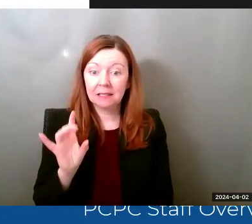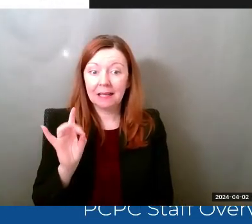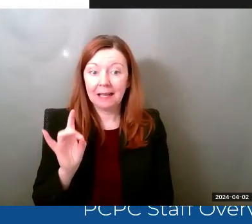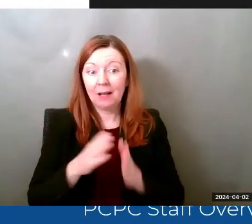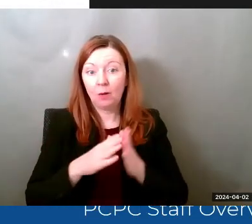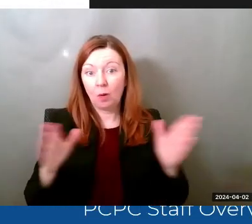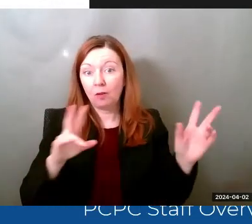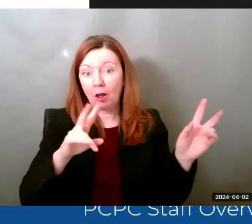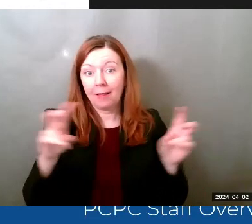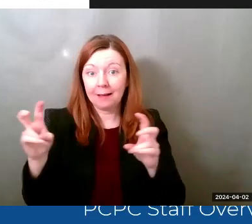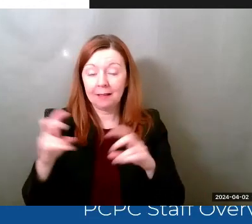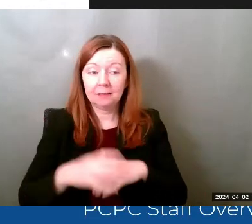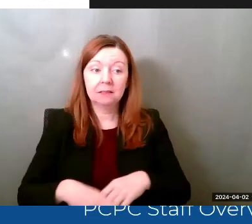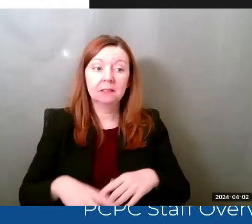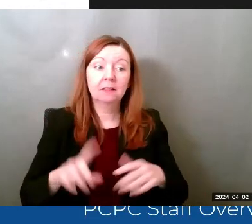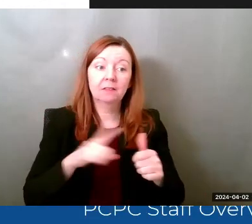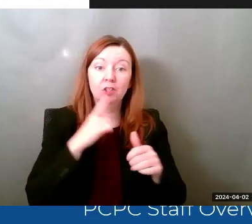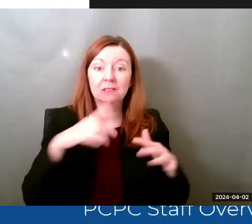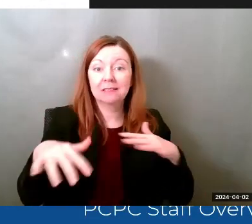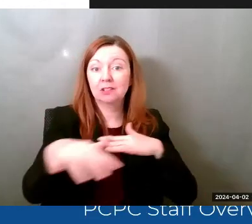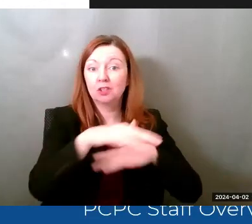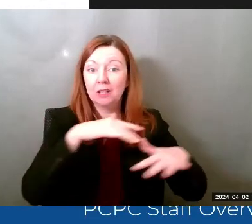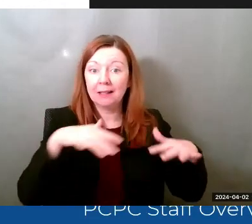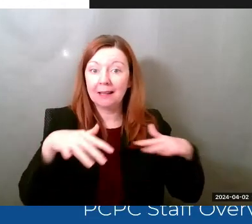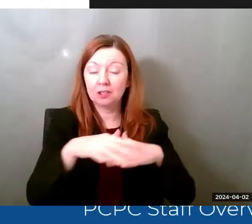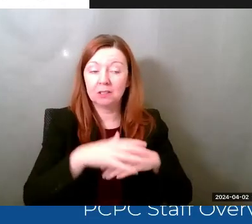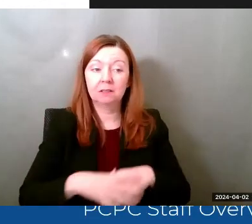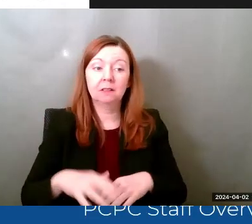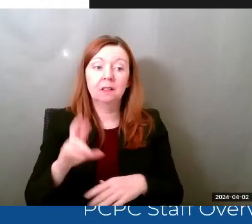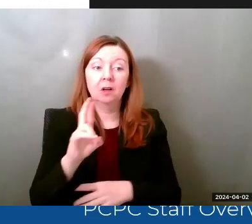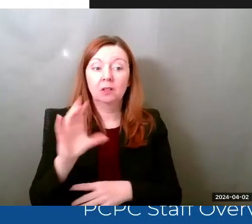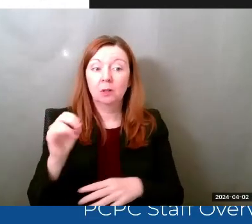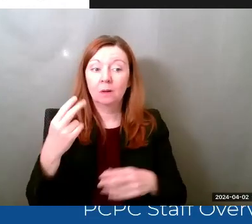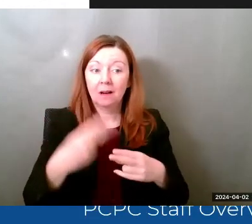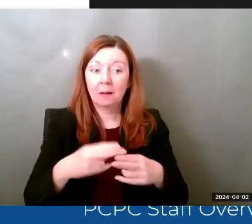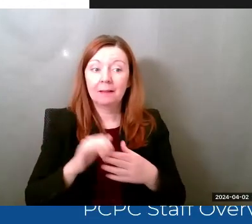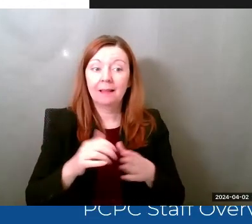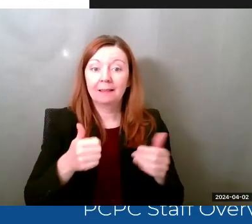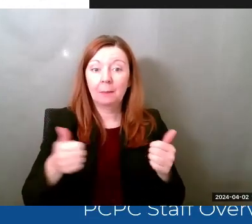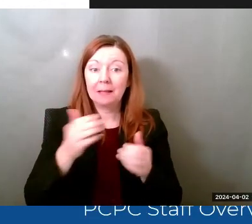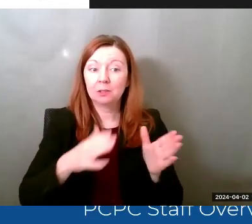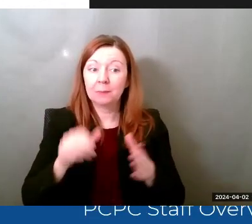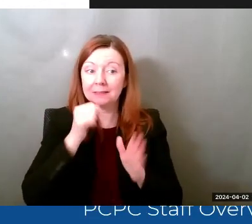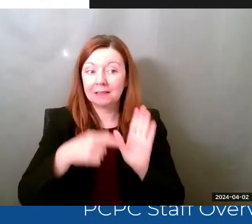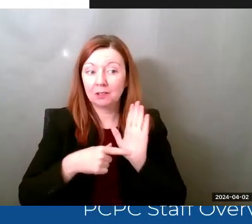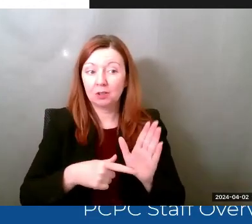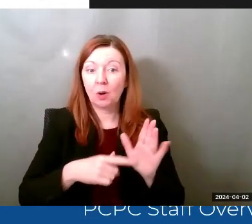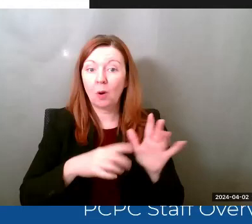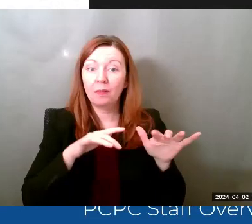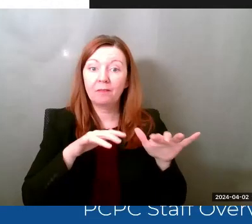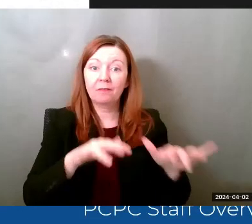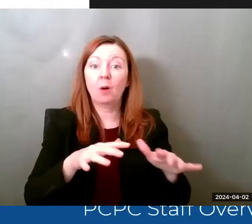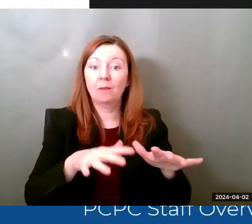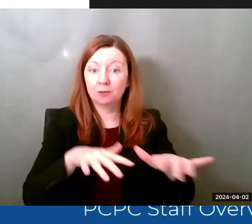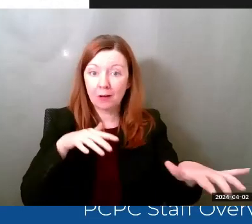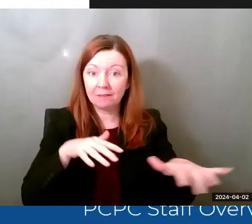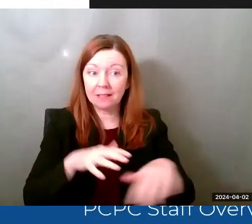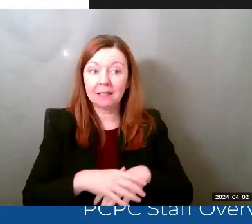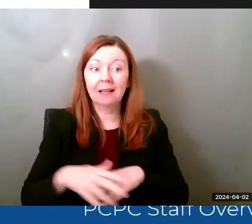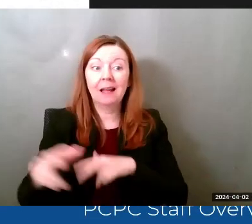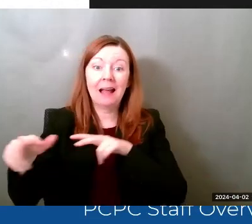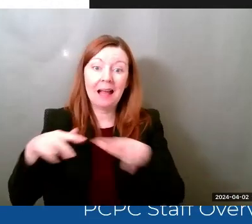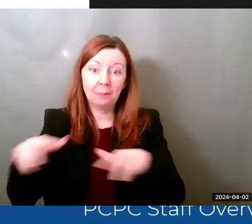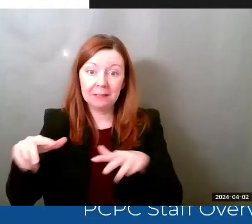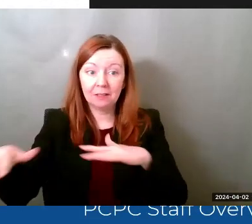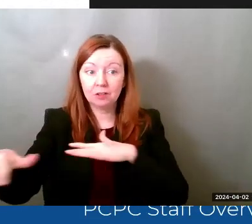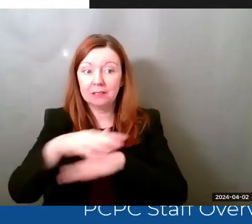overall headings. The first is circulation. The RCO commented that the master plan does not show the flow of traffic and